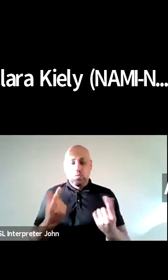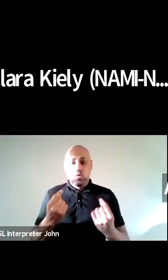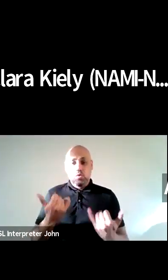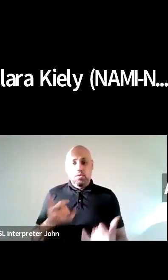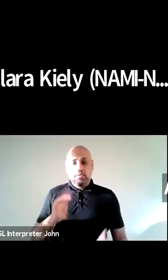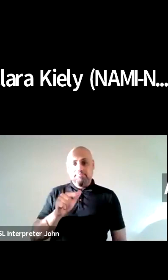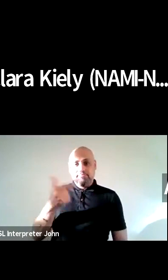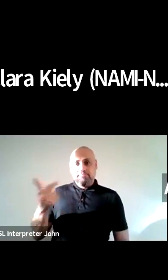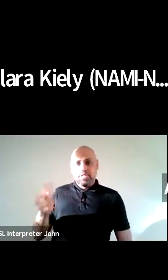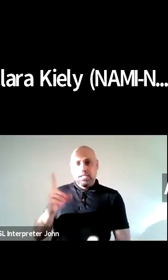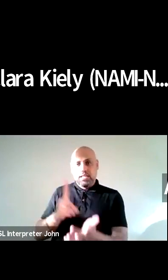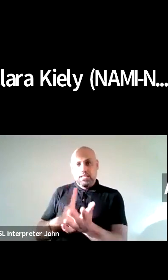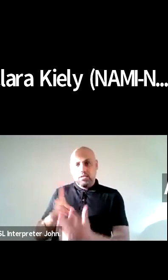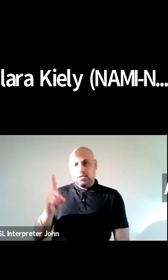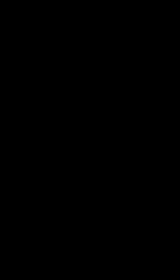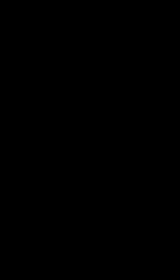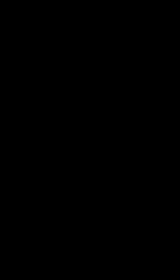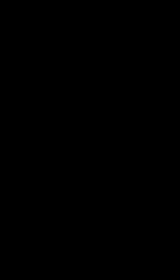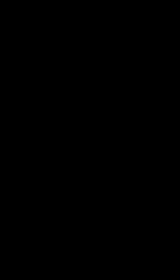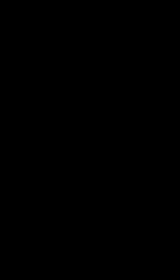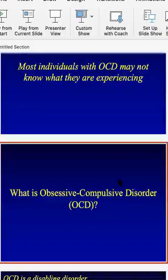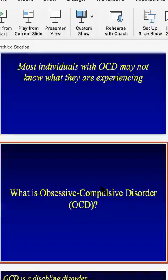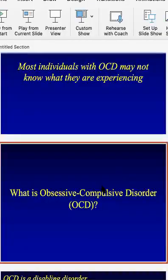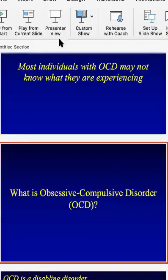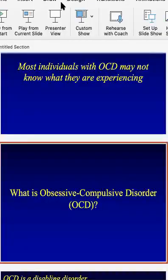Blair Simpson.